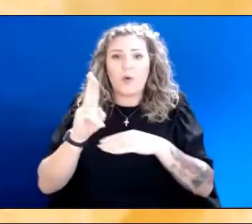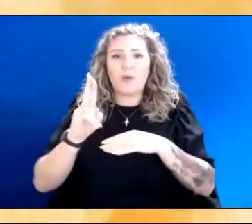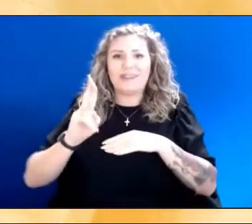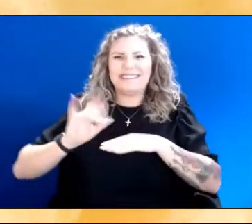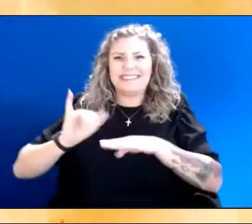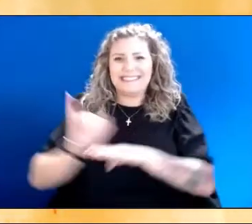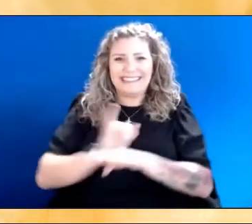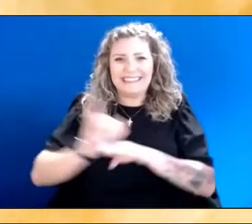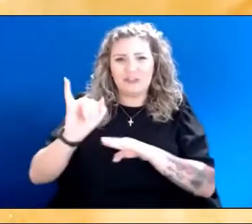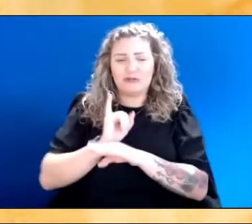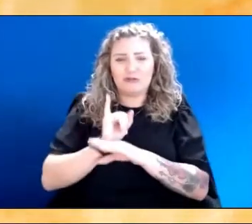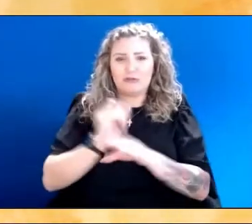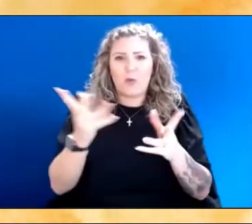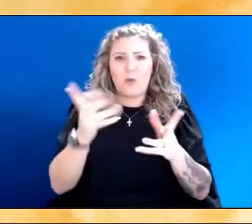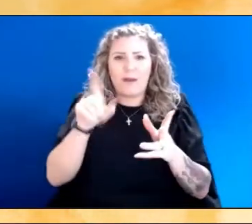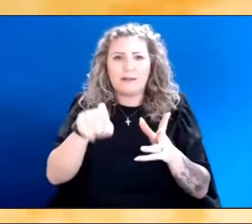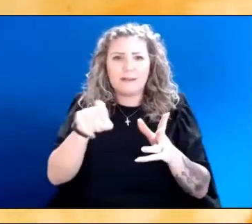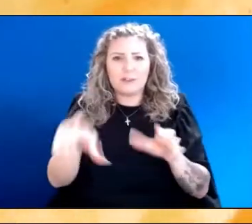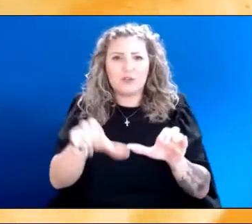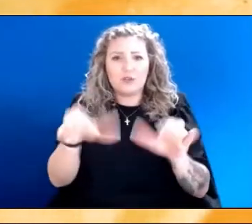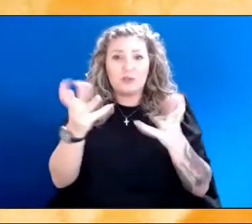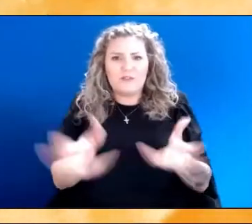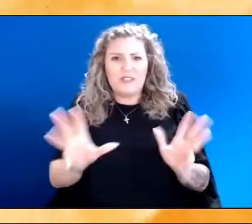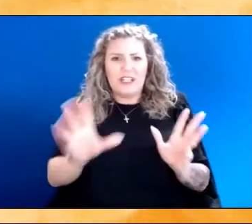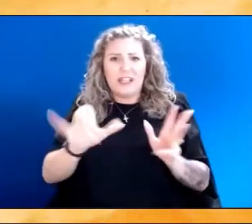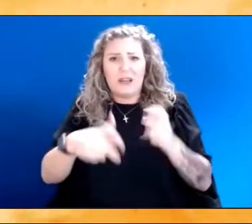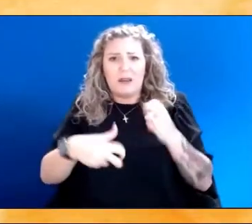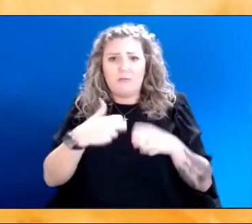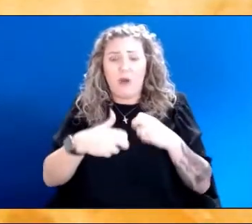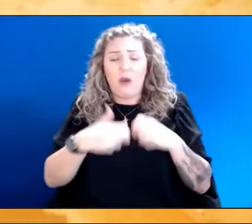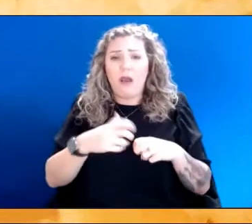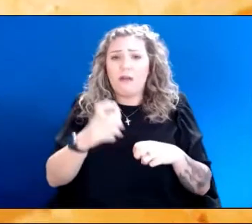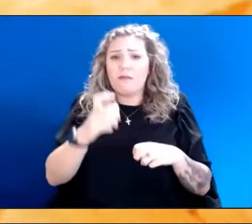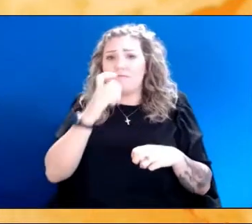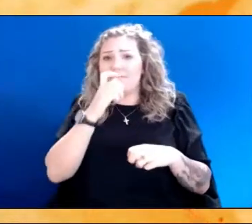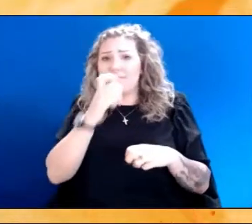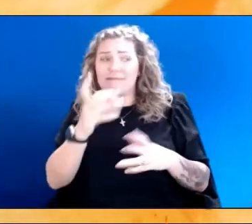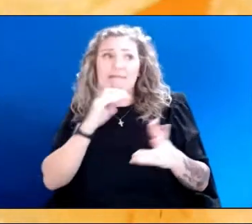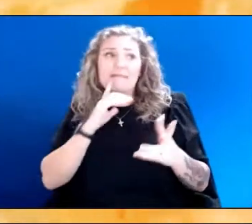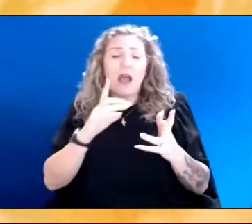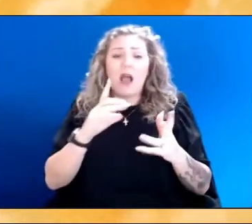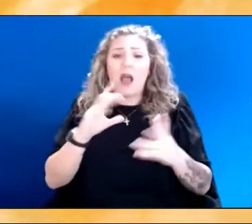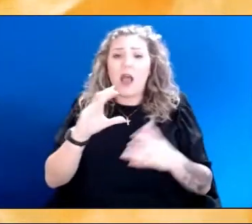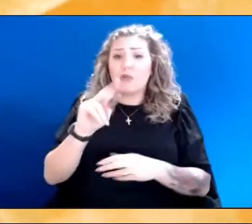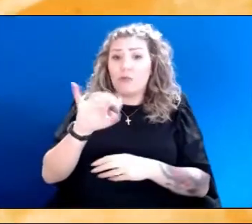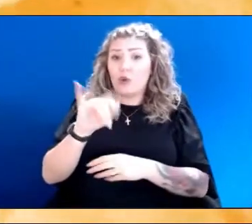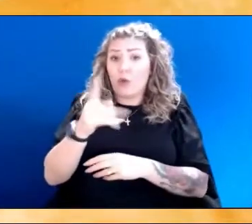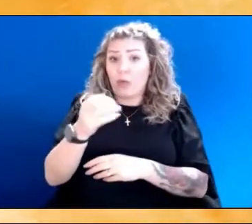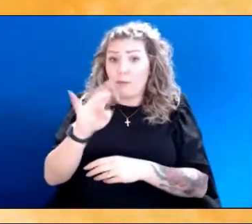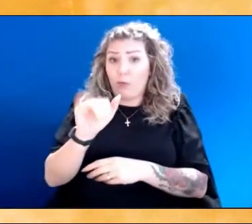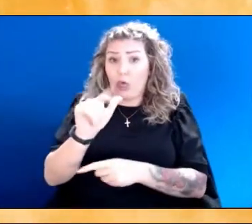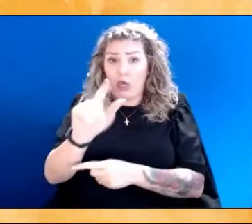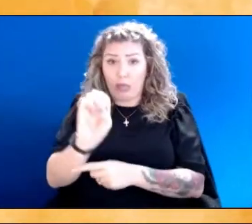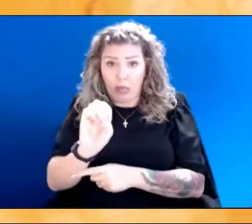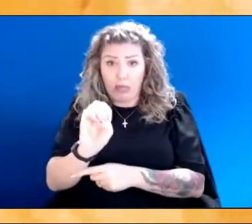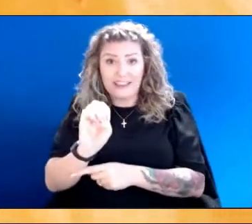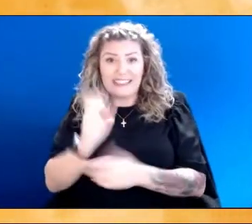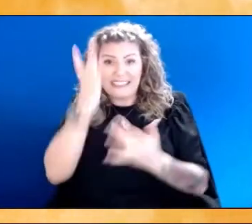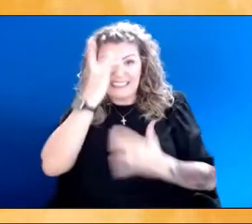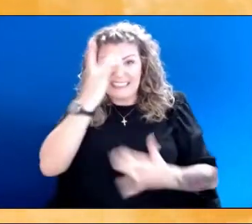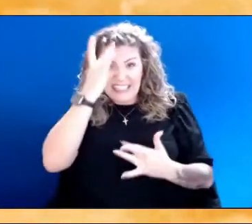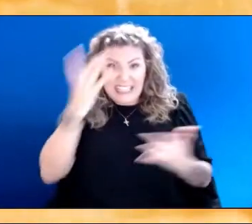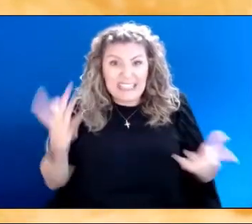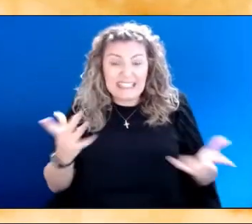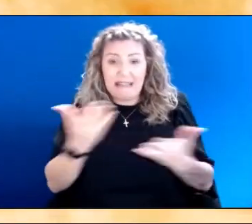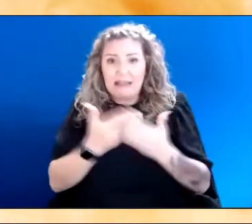needs to be done to rectify this, because non-communicable diseases are actually the biggest problem that we're facing right now. I mean, I know coming right out of COVID,